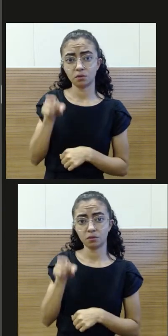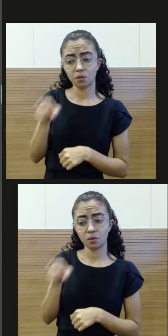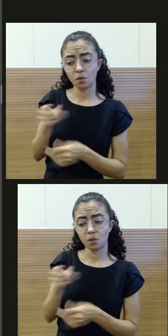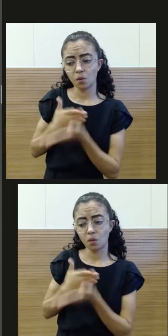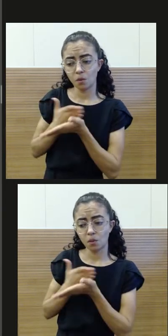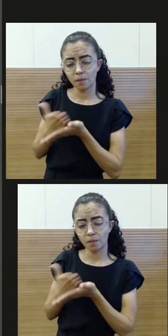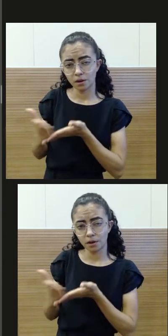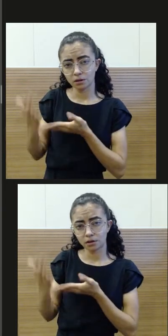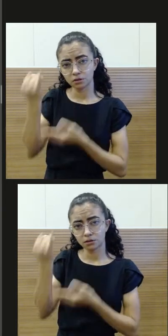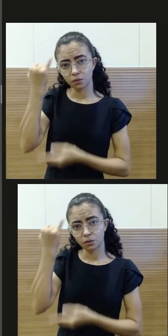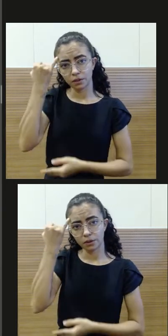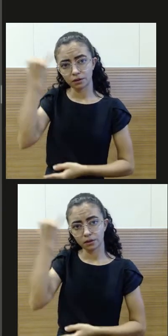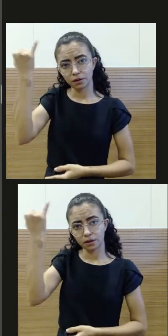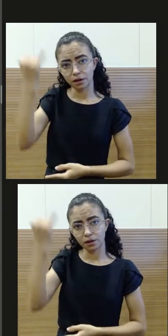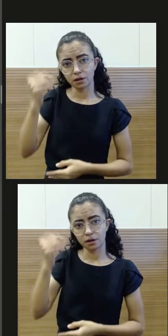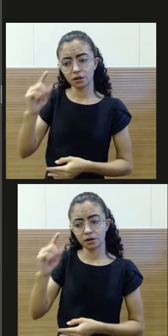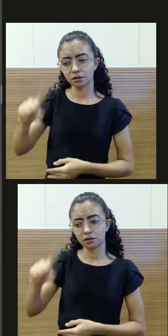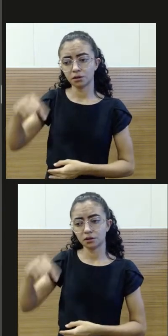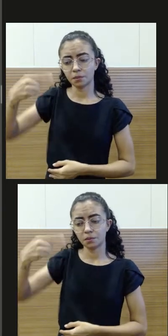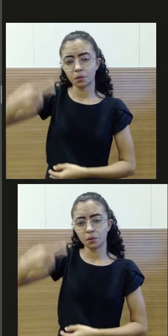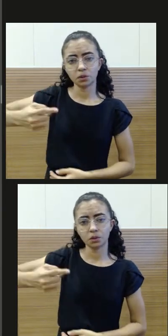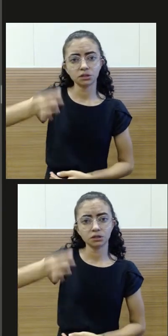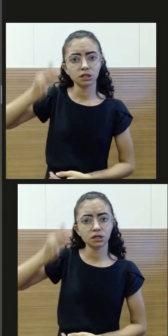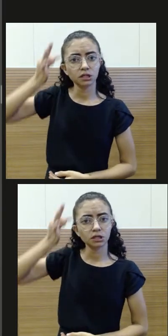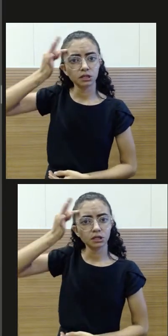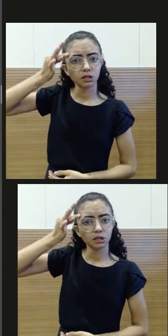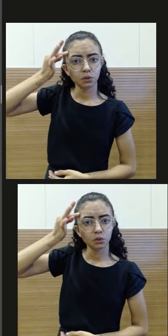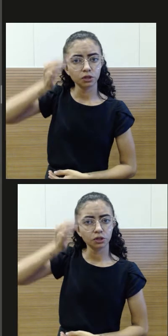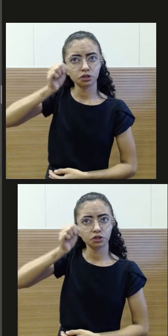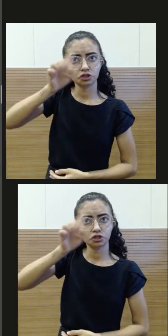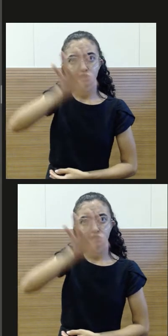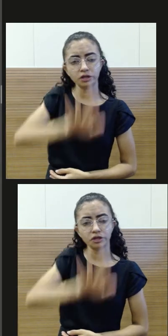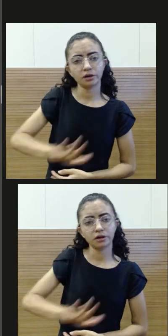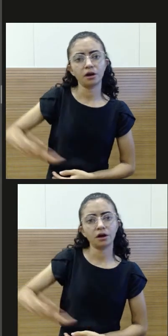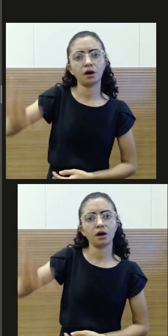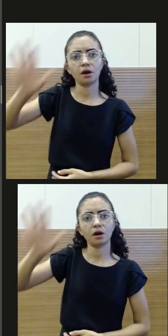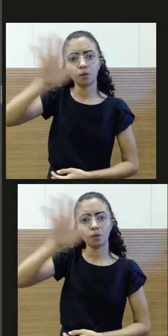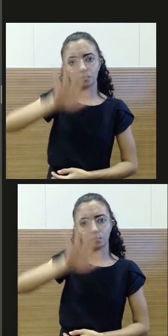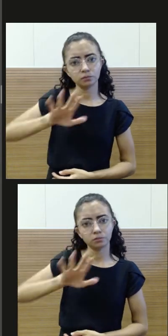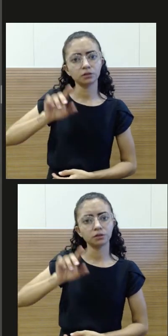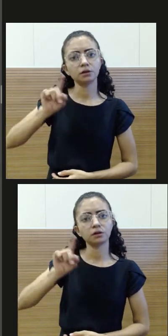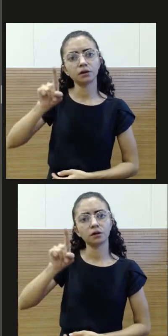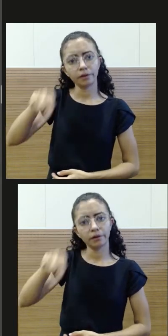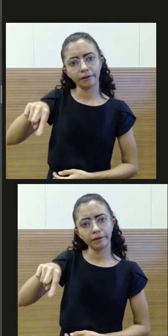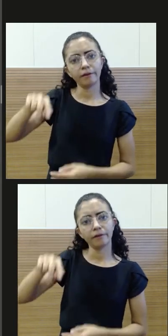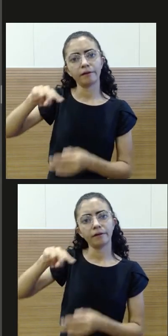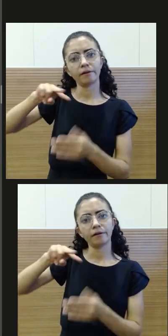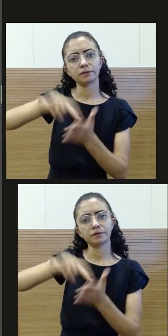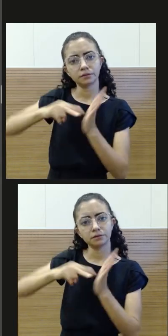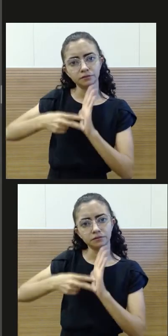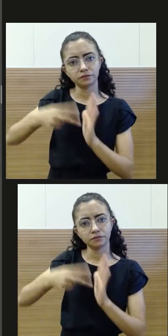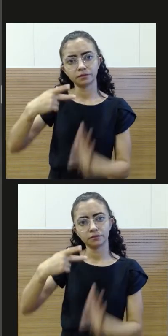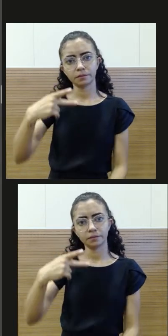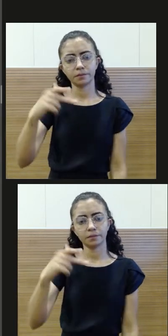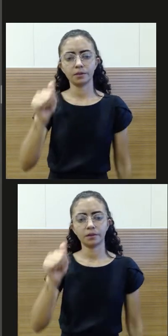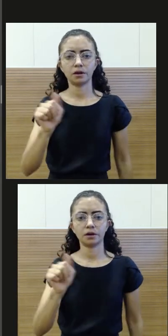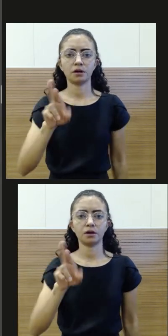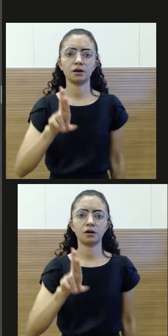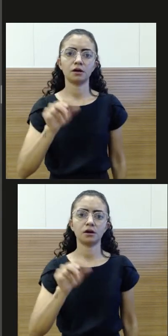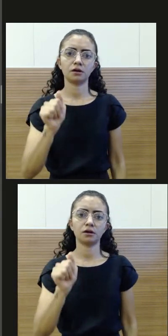as paradigms. These are tested by observations, experiments, and new discoveries and